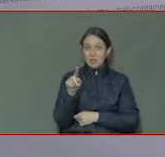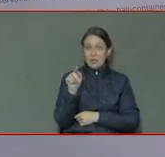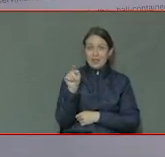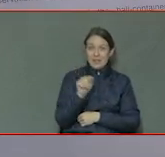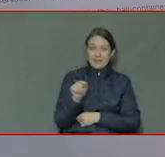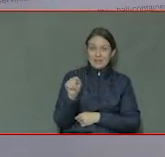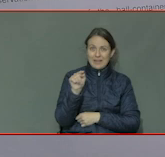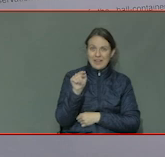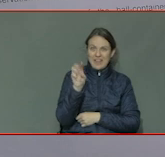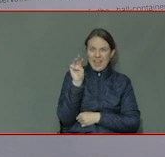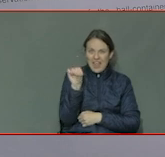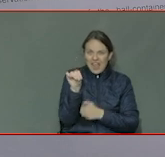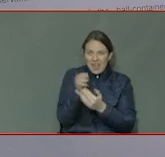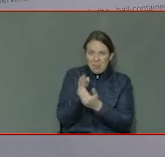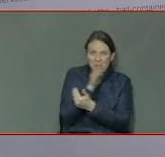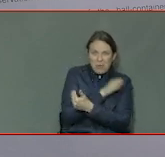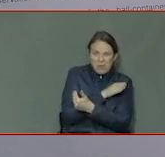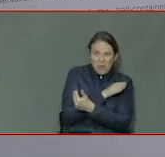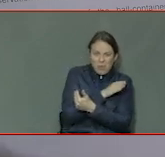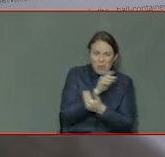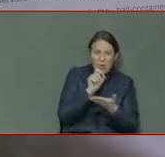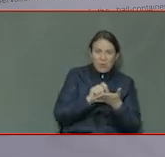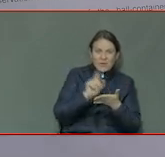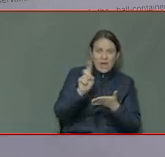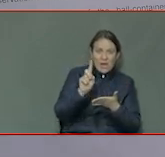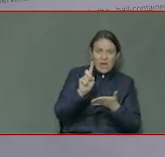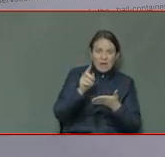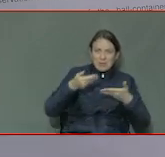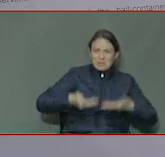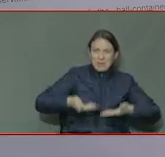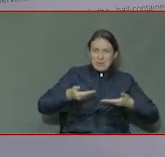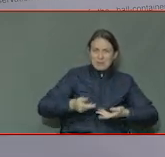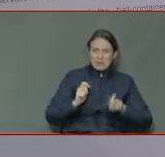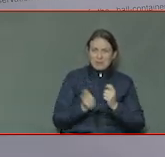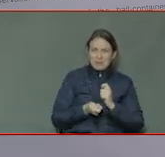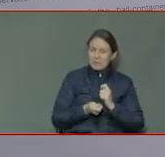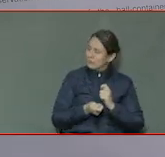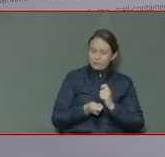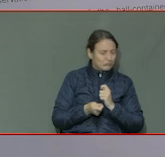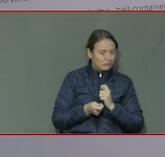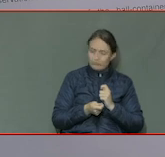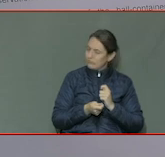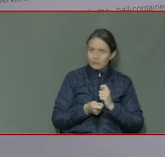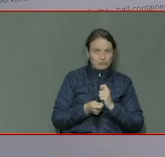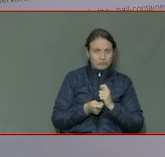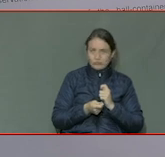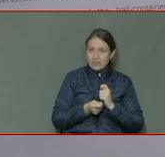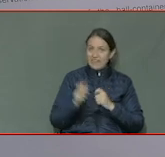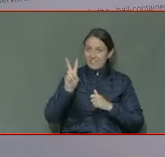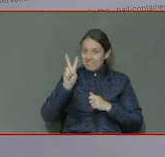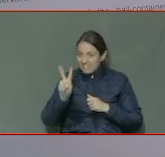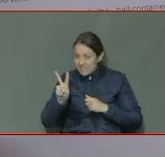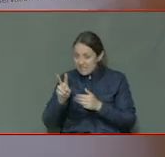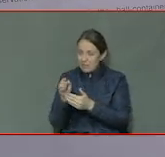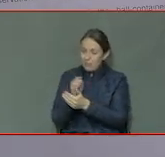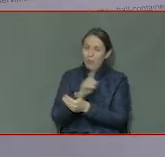in front of the M, because then you say the mass changes. The delta must be in front of the v because the